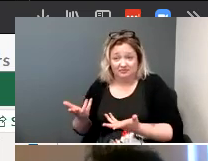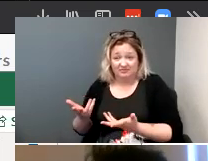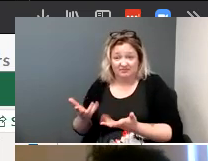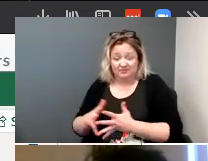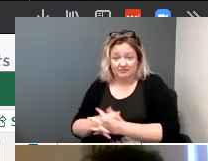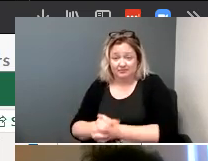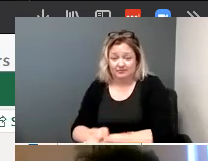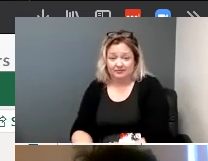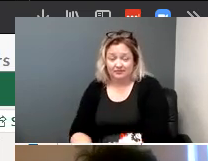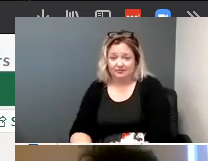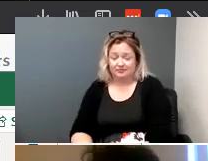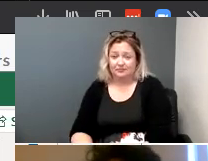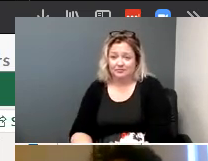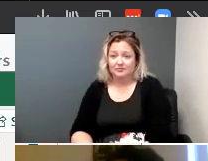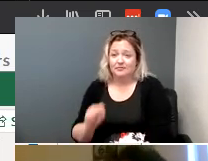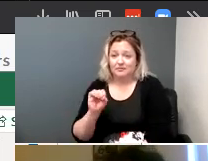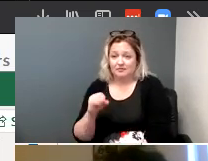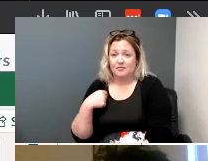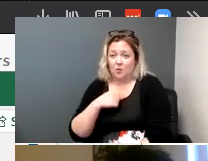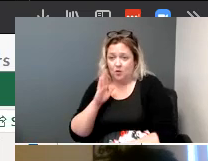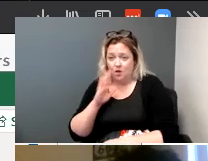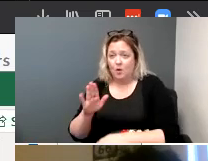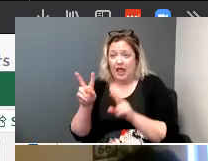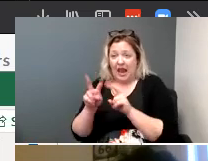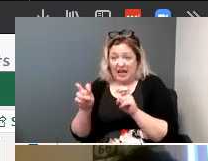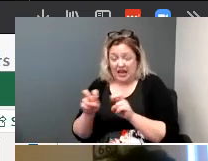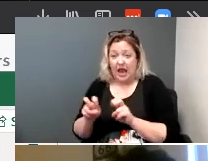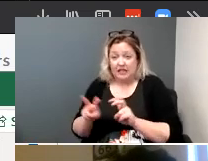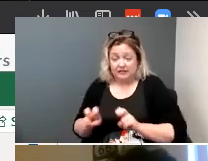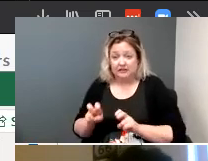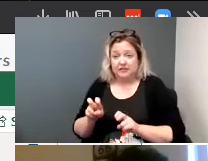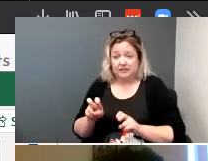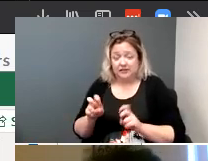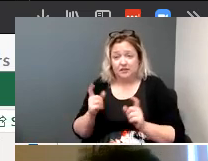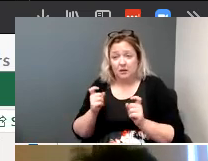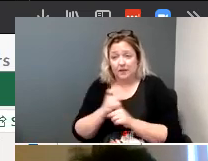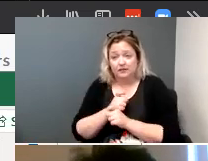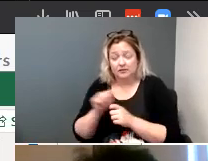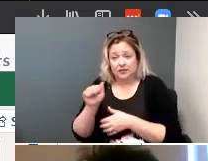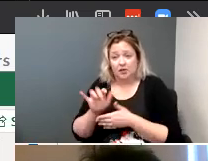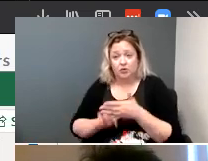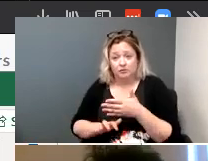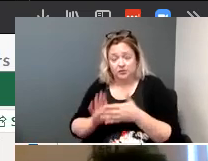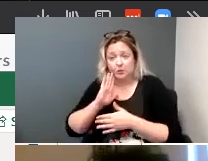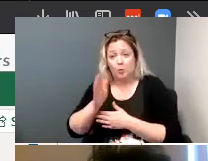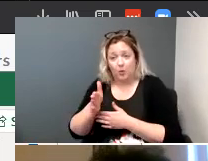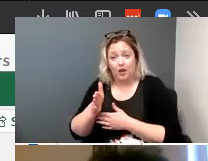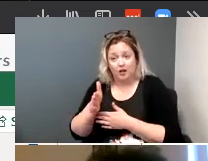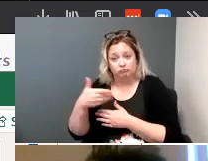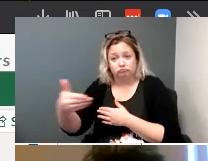complicated algorithms, and we are going to look into analyzing those algorithms, but we are going to look into examples of those later.